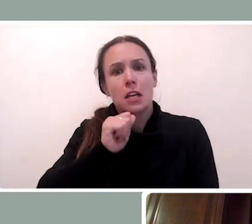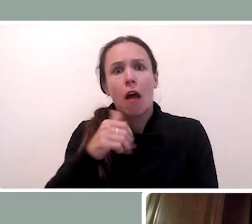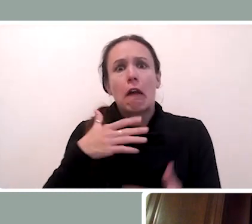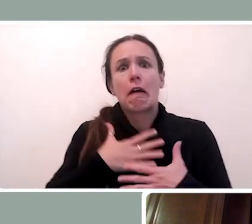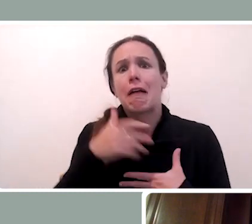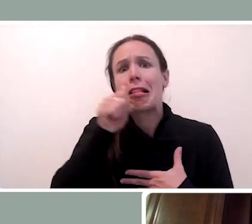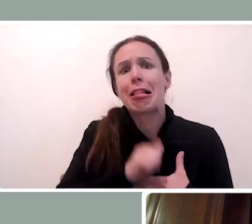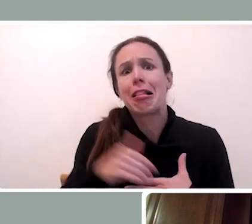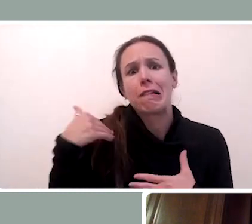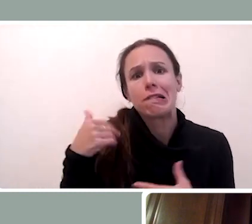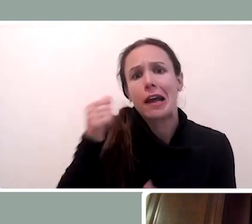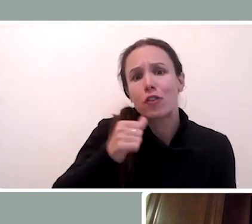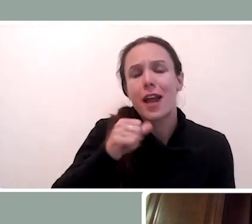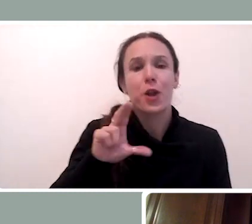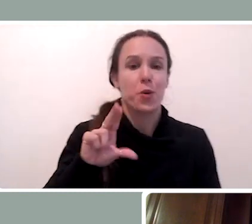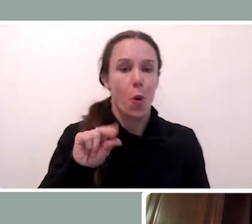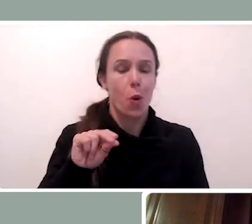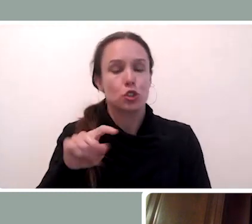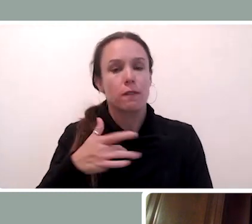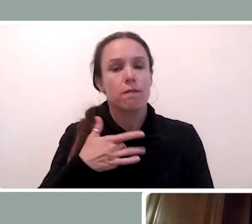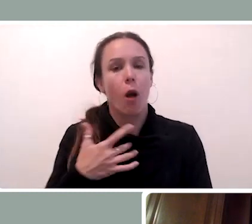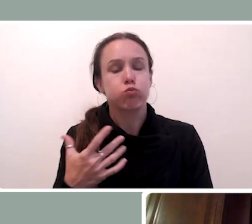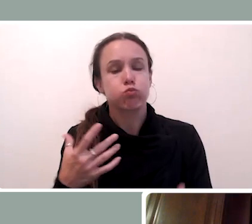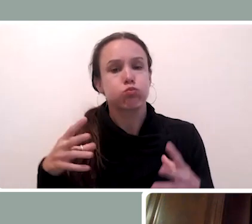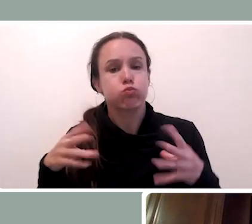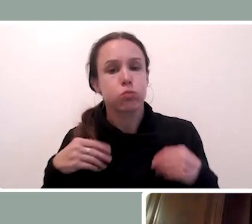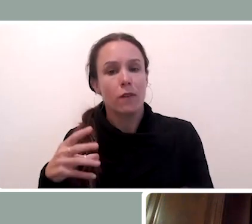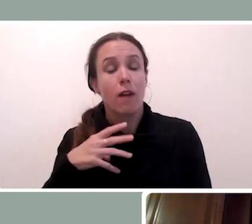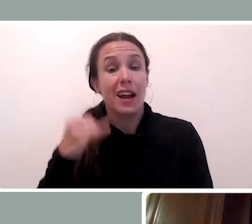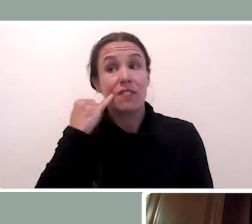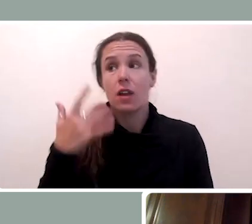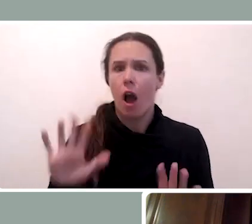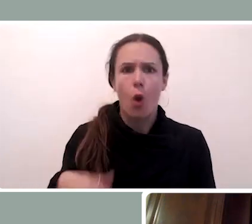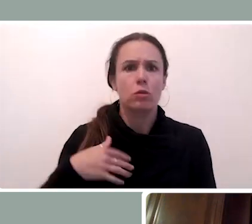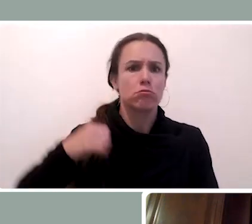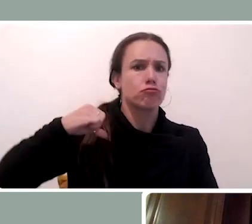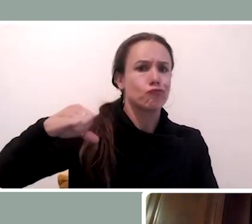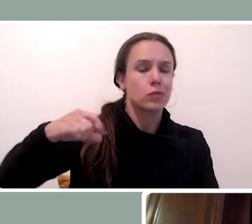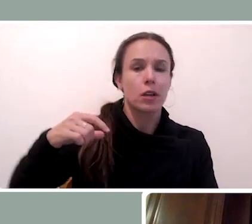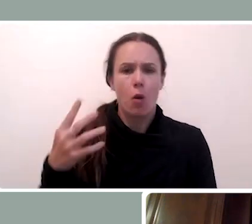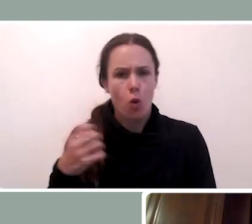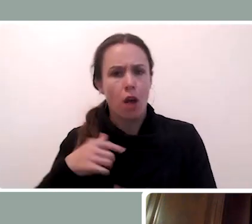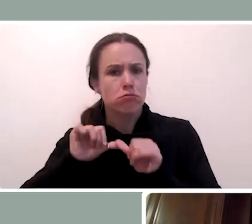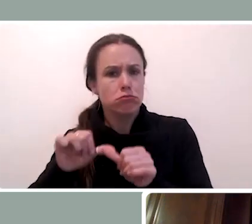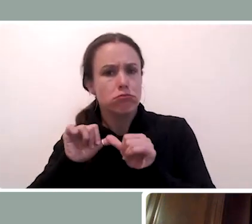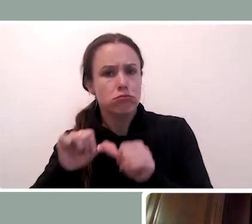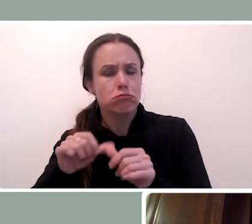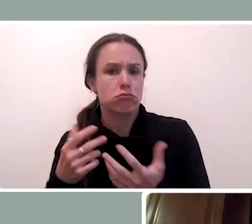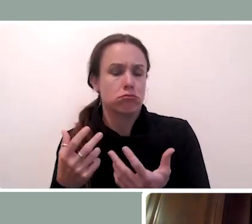every day. If they feel like this is a defense shield and this is something that they want to continue and it is useful,